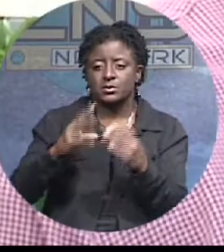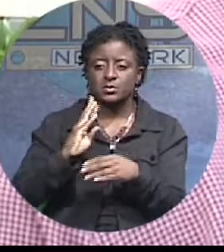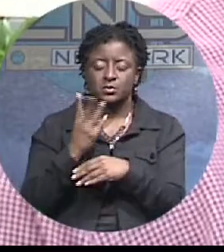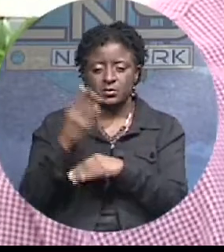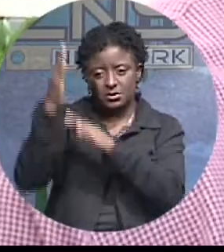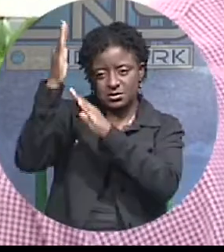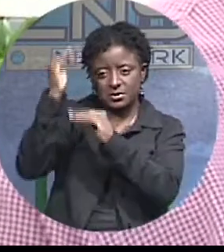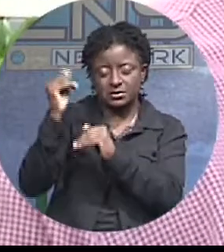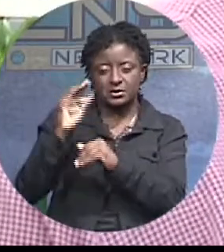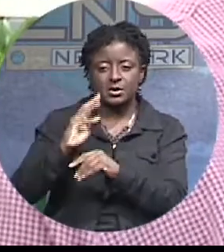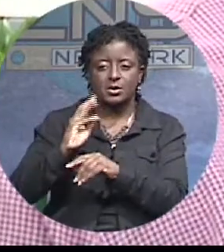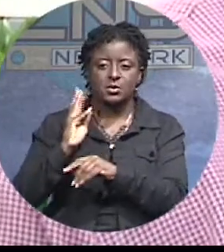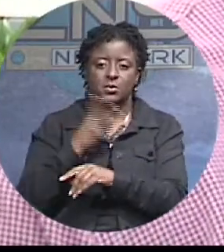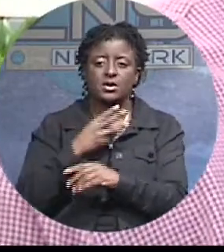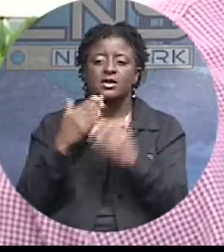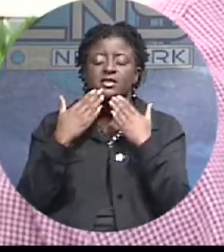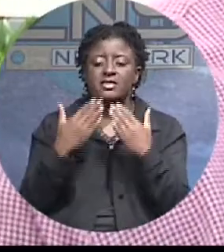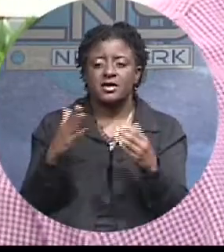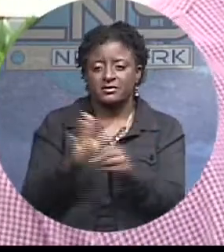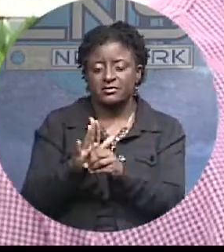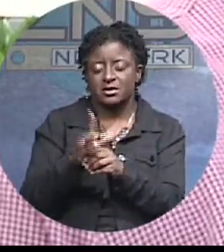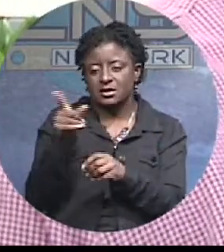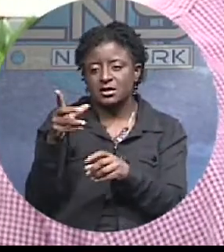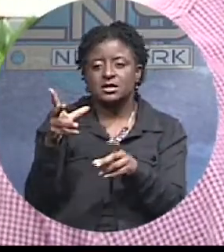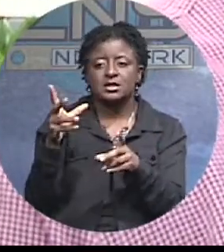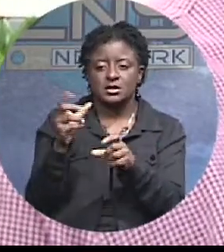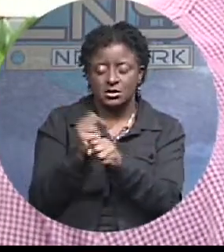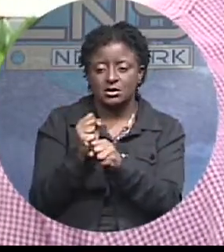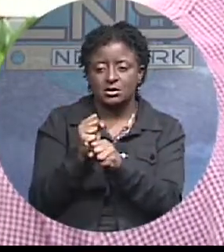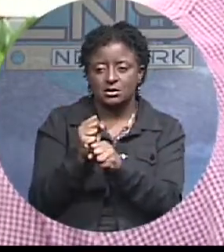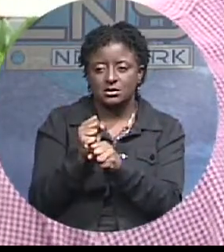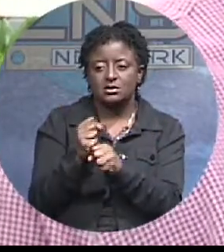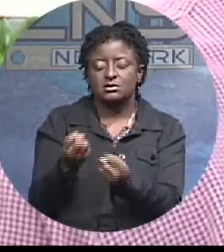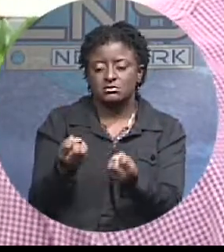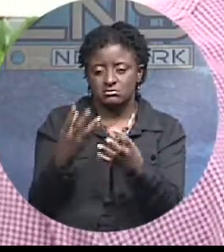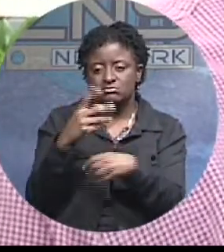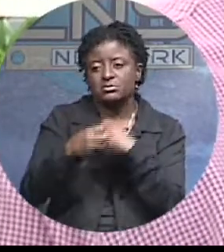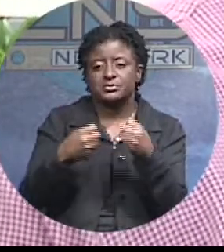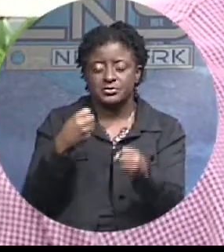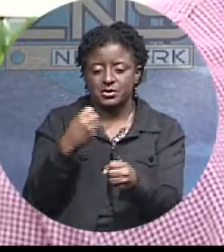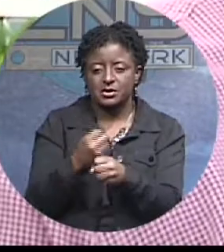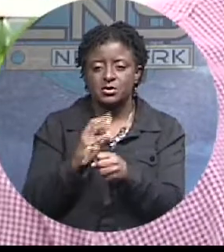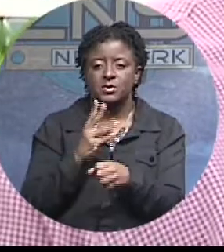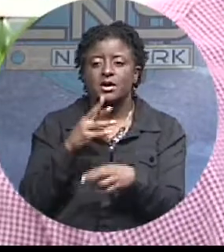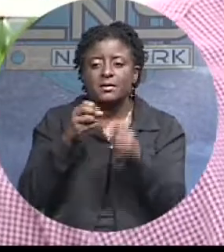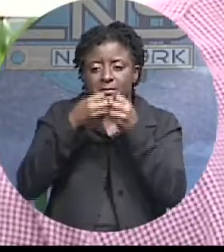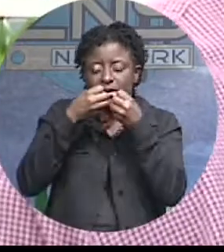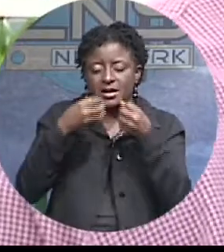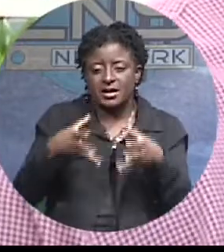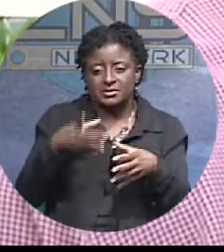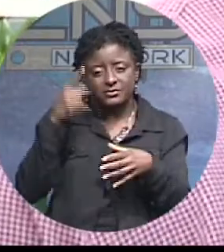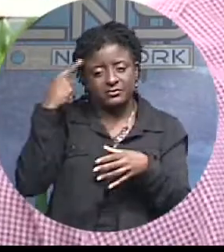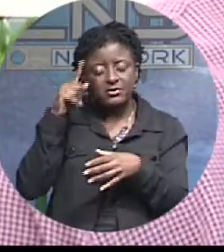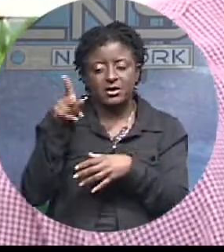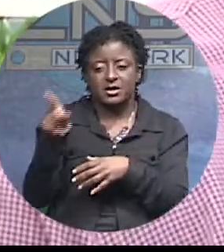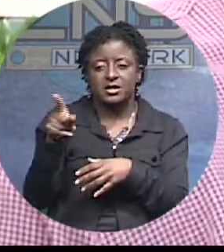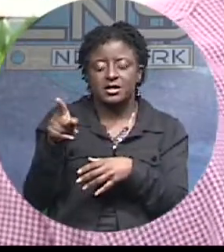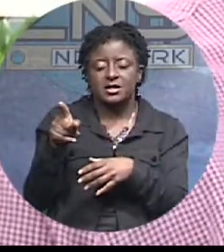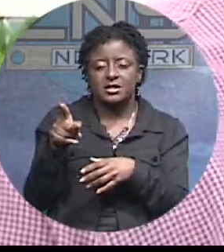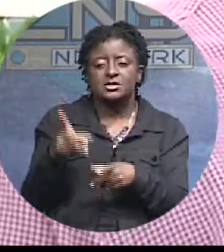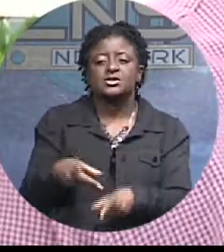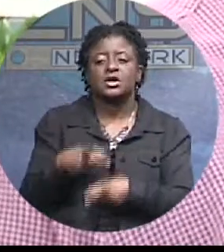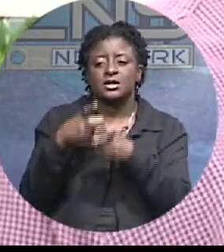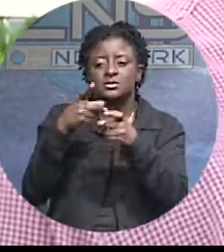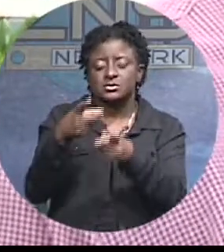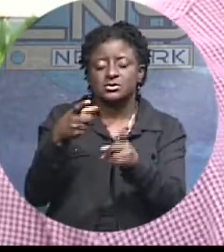we are thankful because he got his 3 score and 10. And we're in fact blessed for the contribution that he's made for this